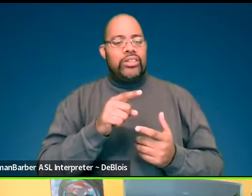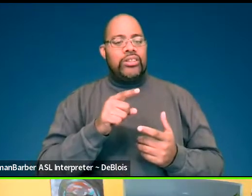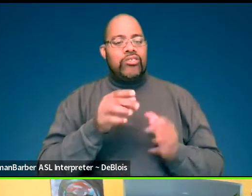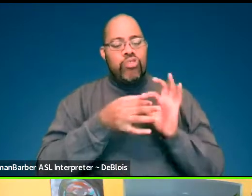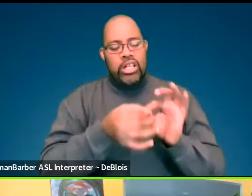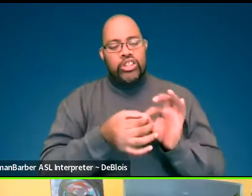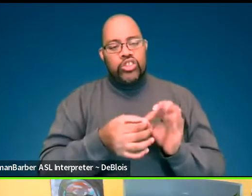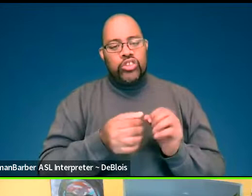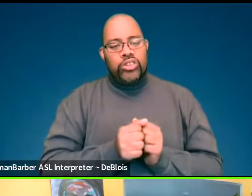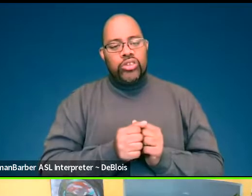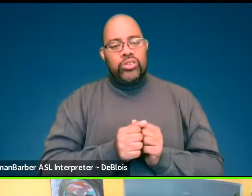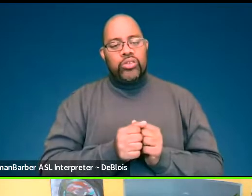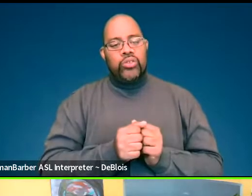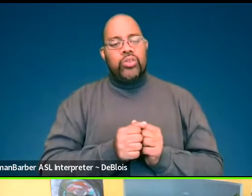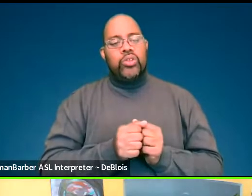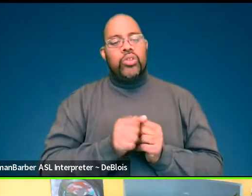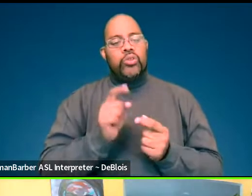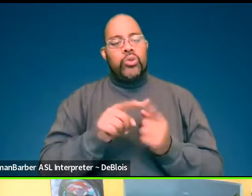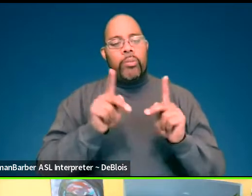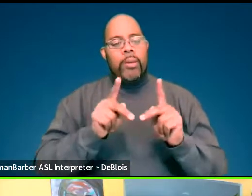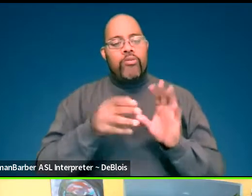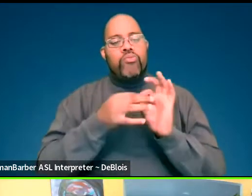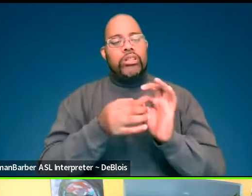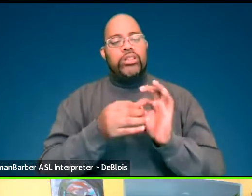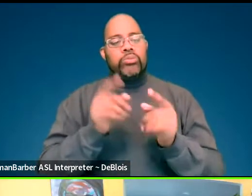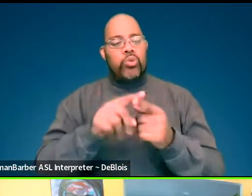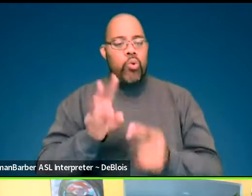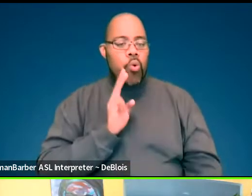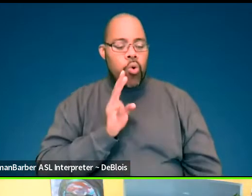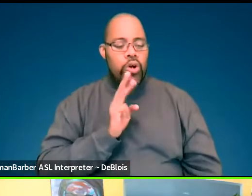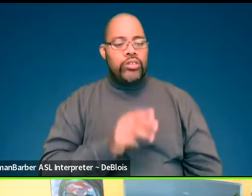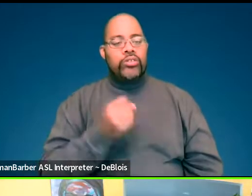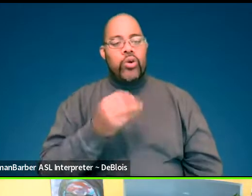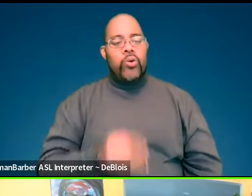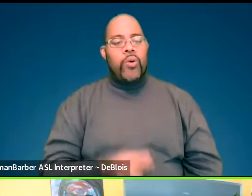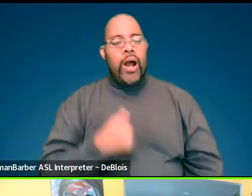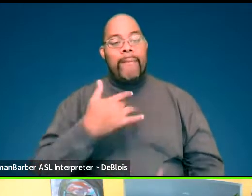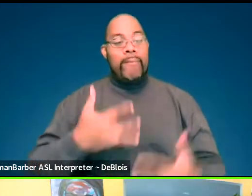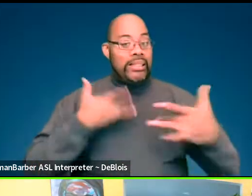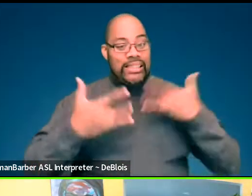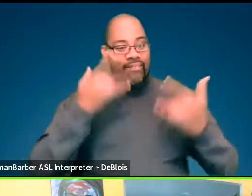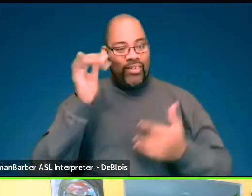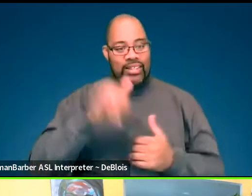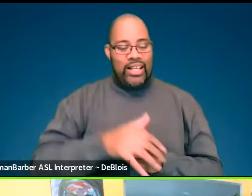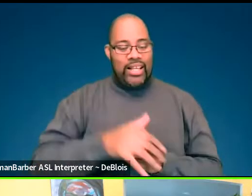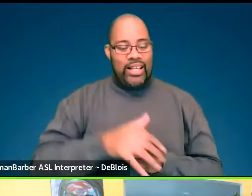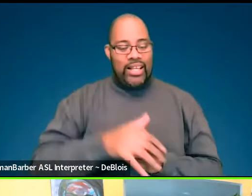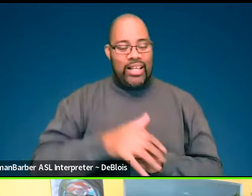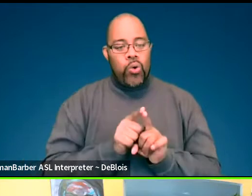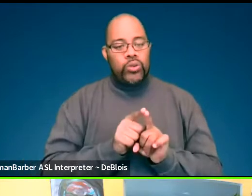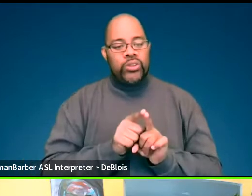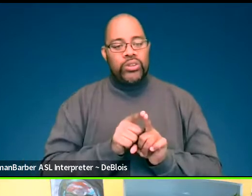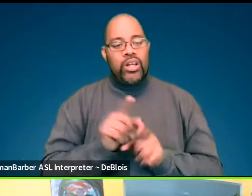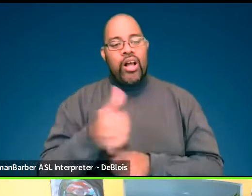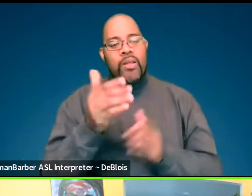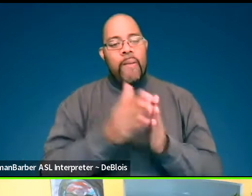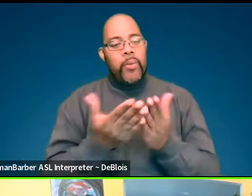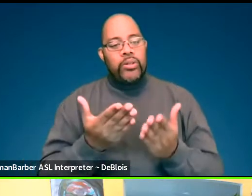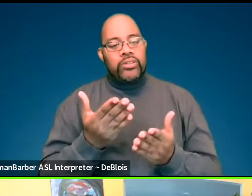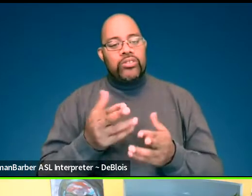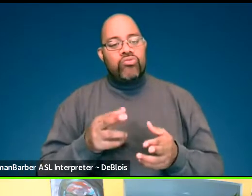relation to like people's relationship to water. So I'm excited for that. There's also like other books like